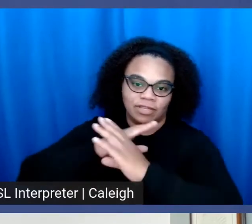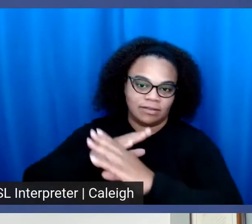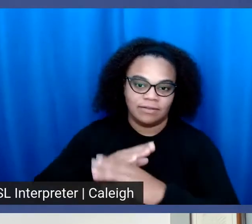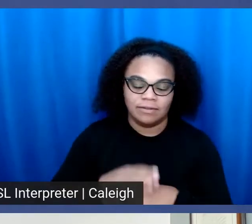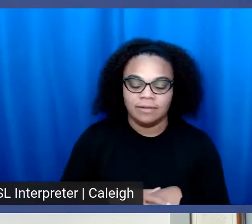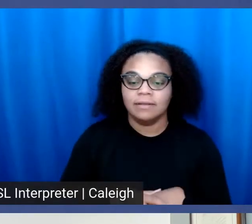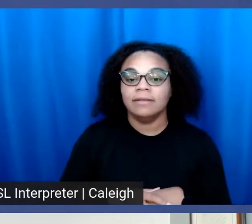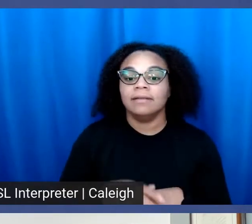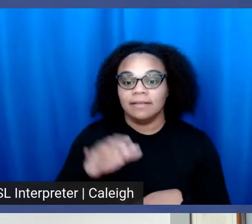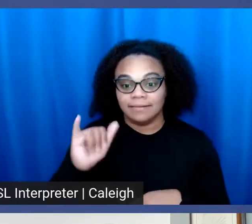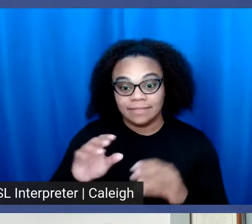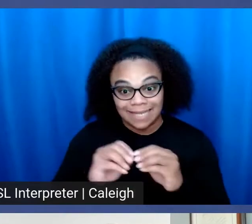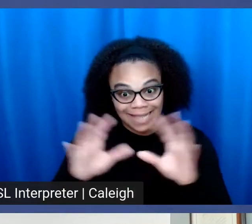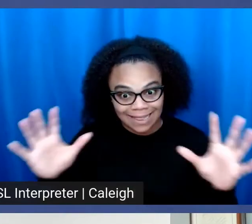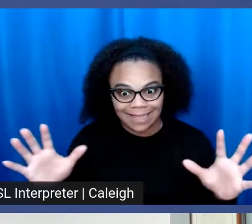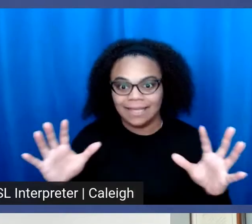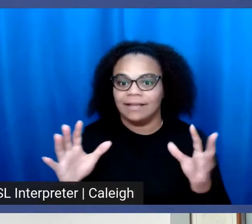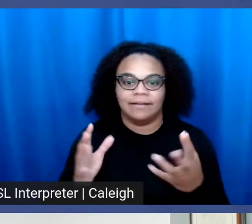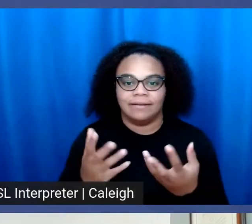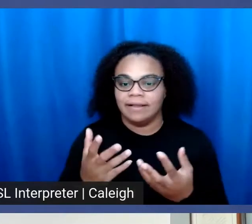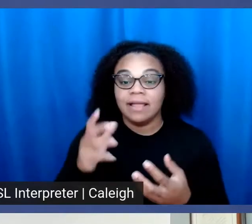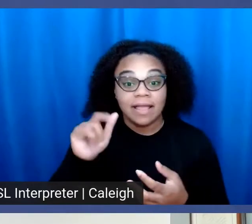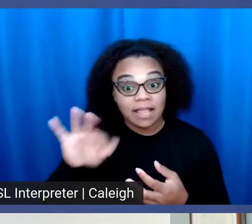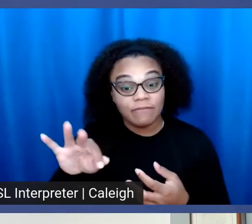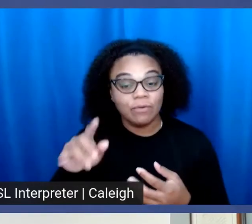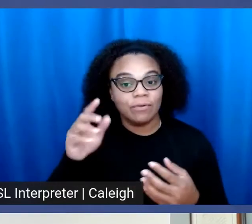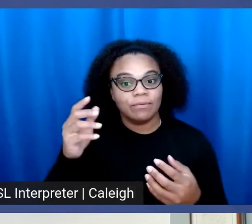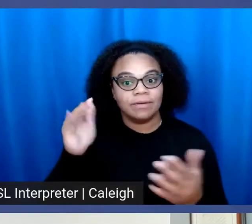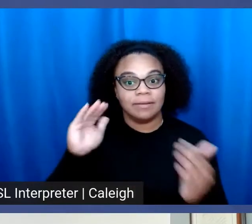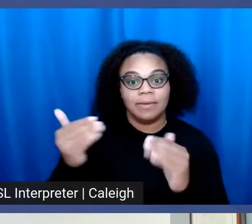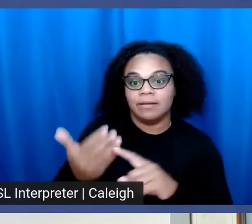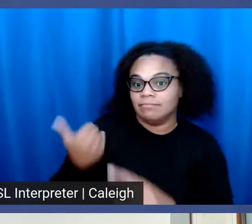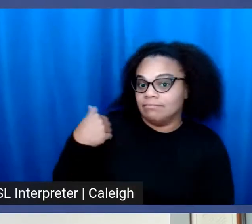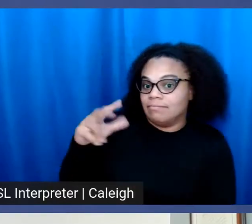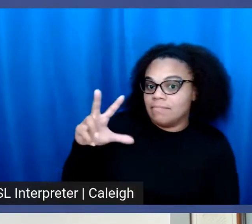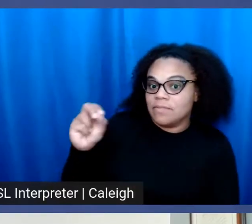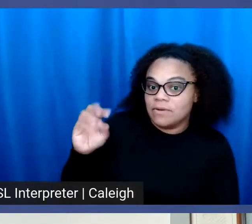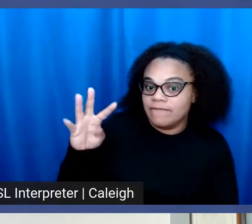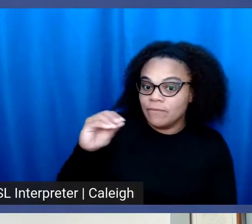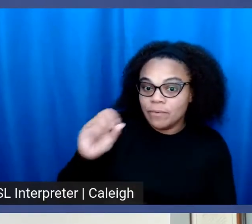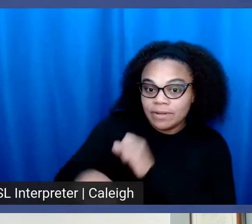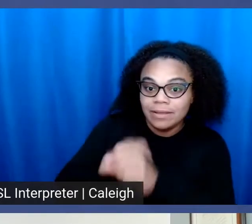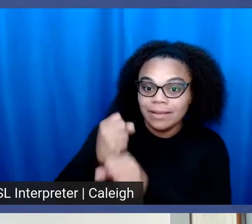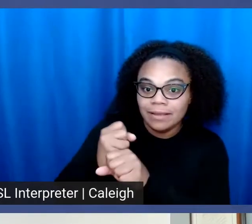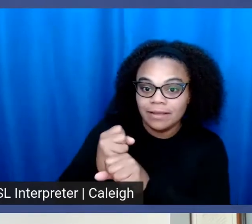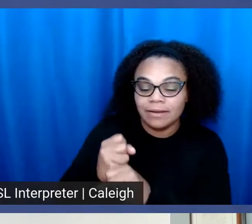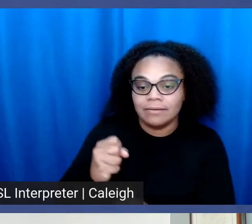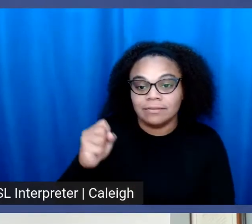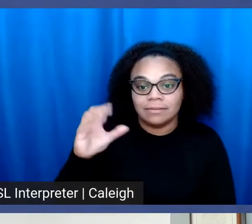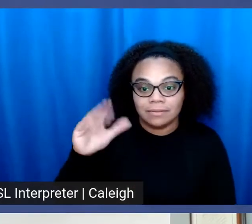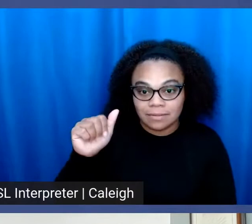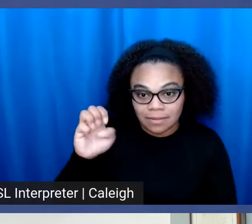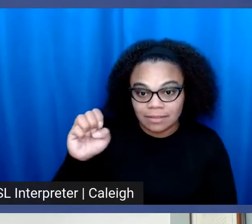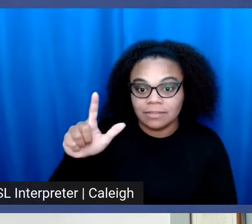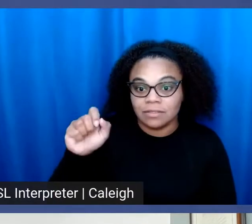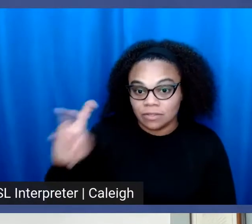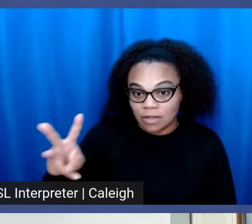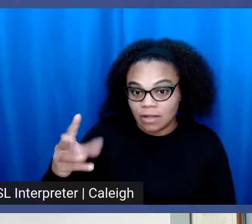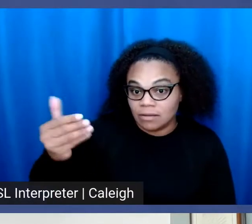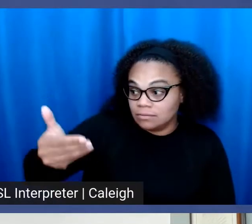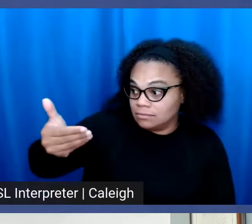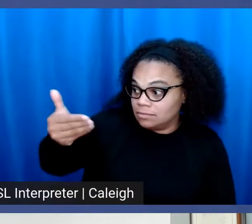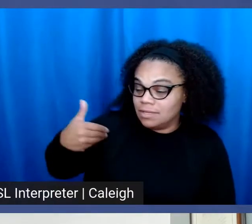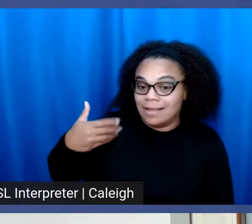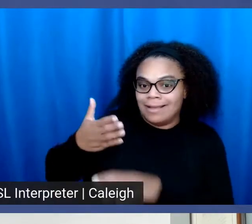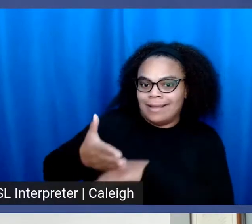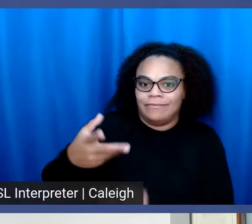been a clear holding. In fact, if you look at the last 30, 40 years of case law and precedent after PICO, which